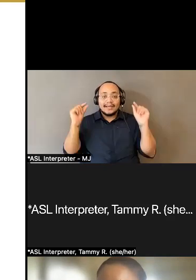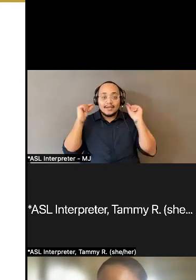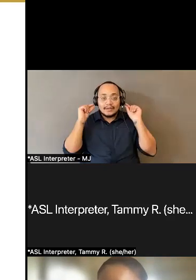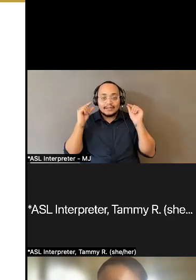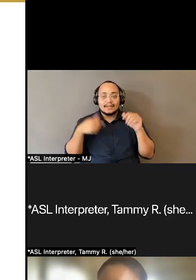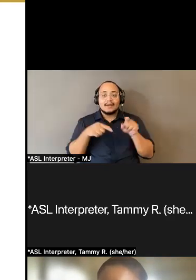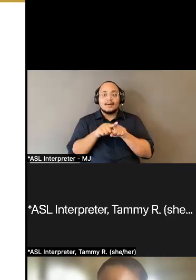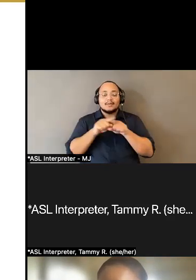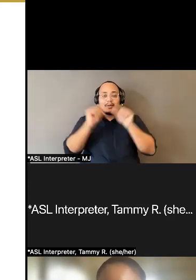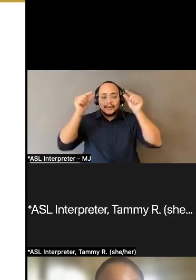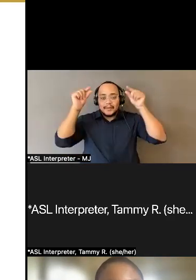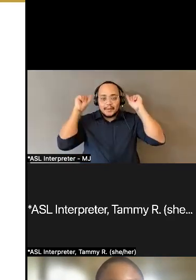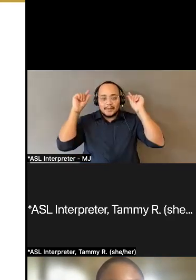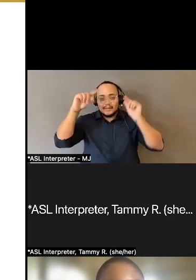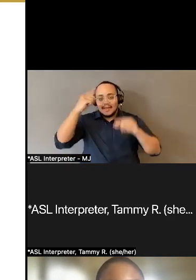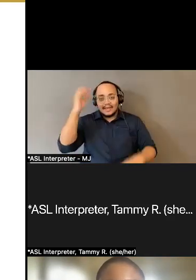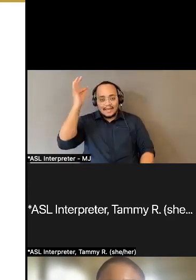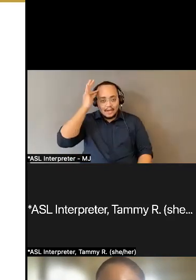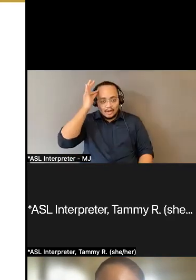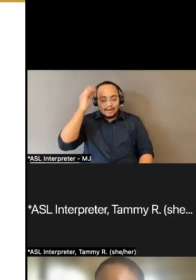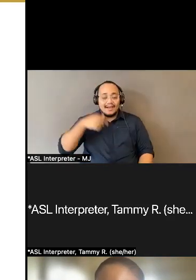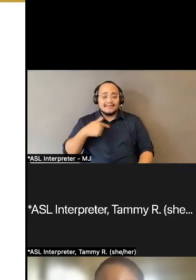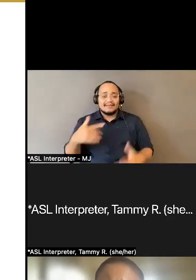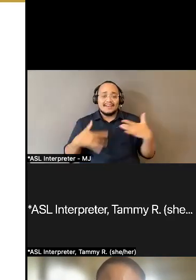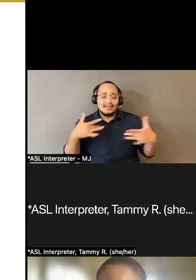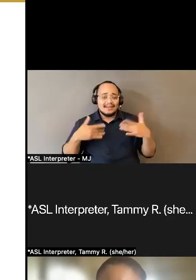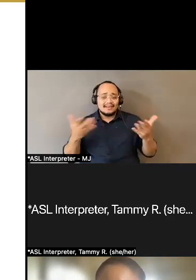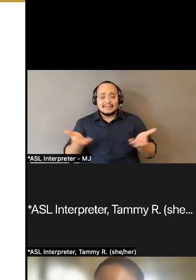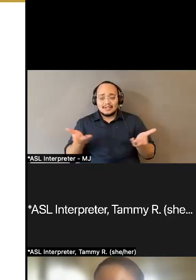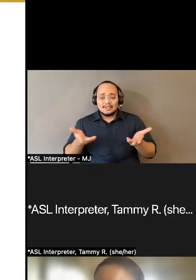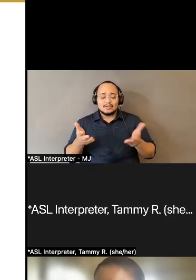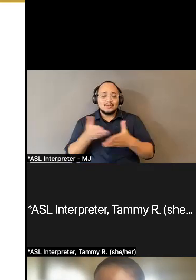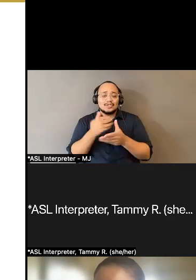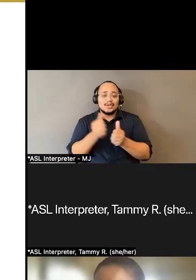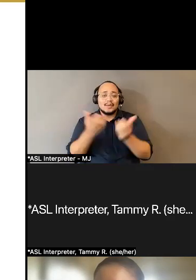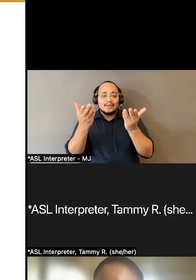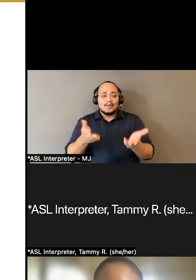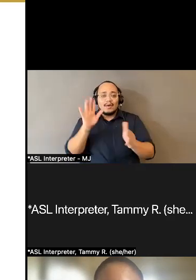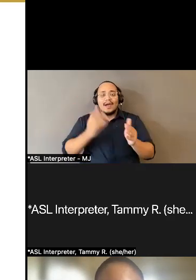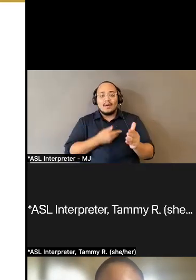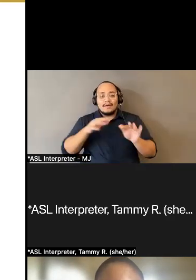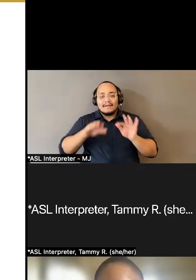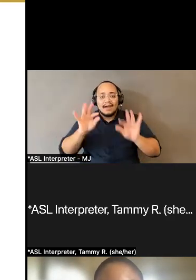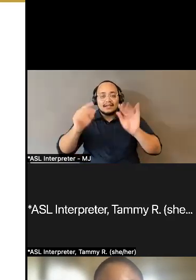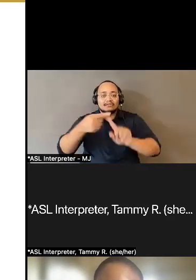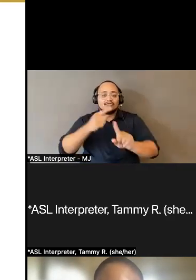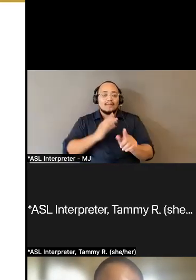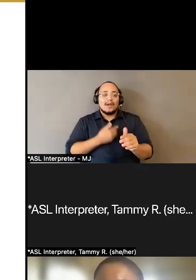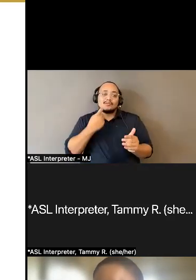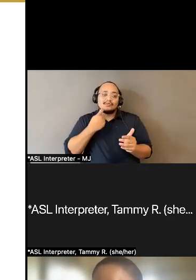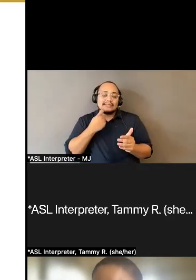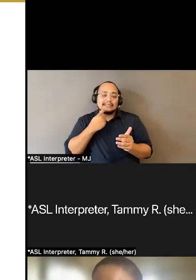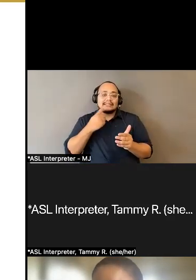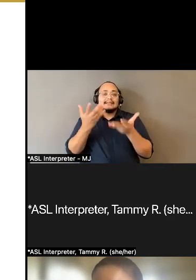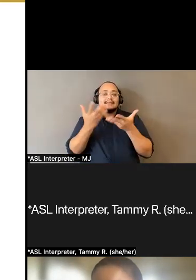have short Black hair. I am very excited to share with you some of the findings from our recently concluded